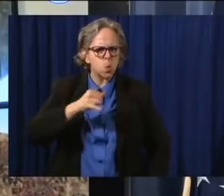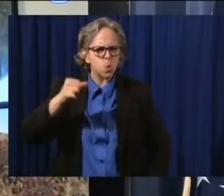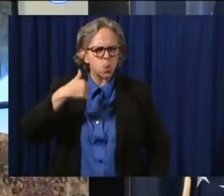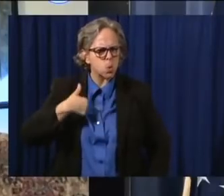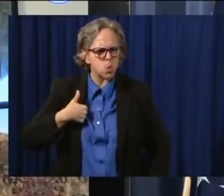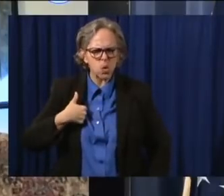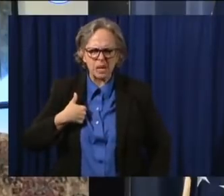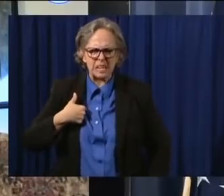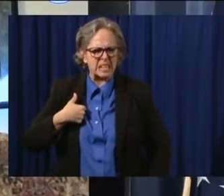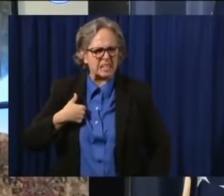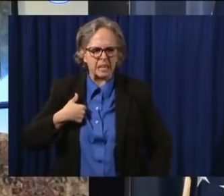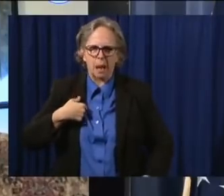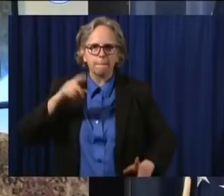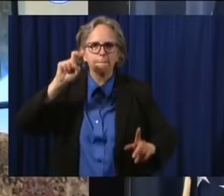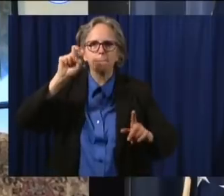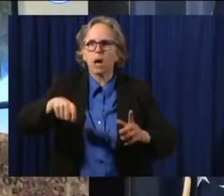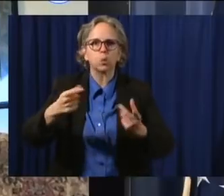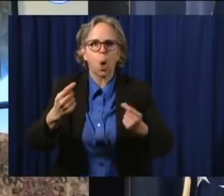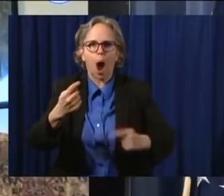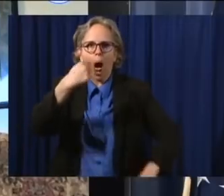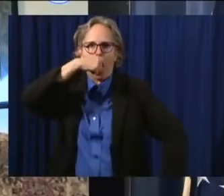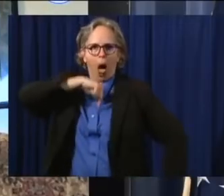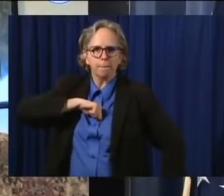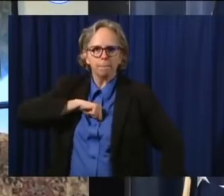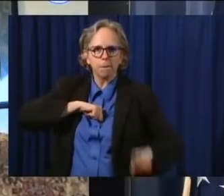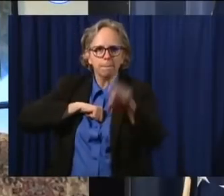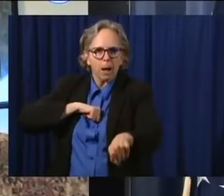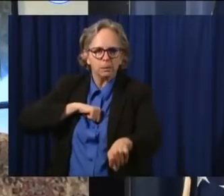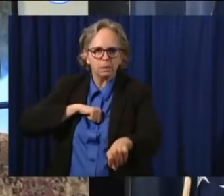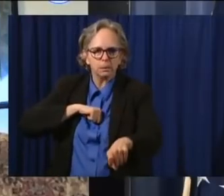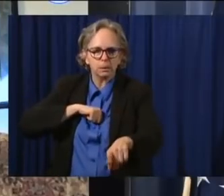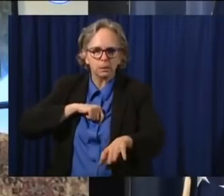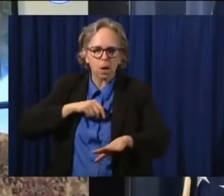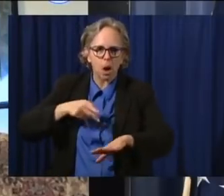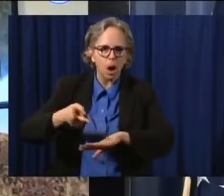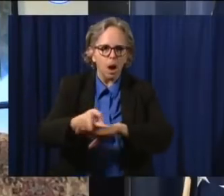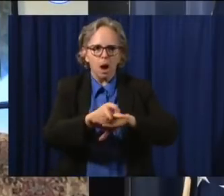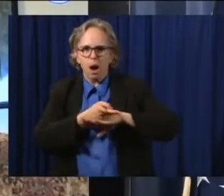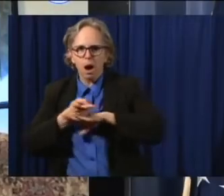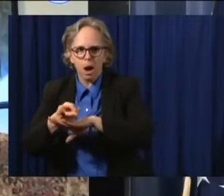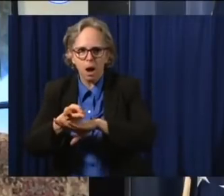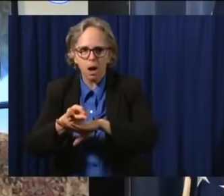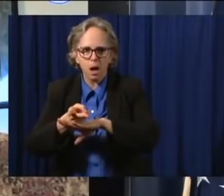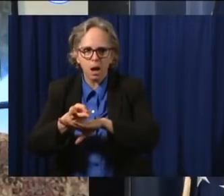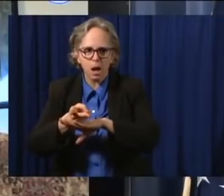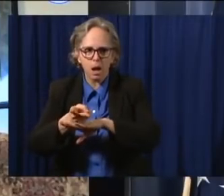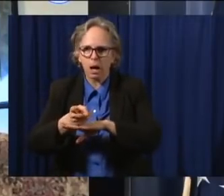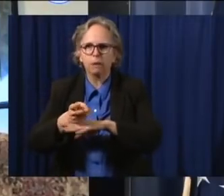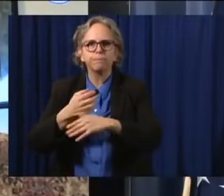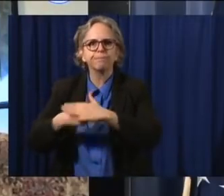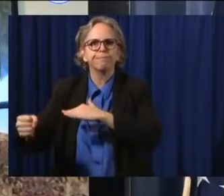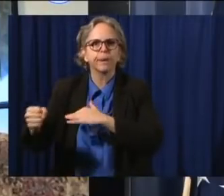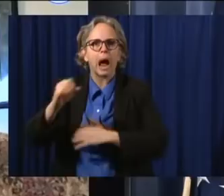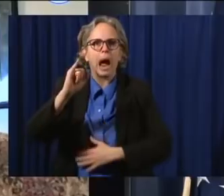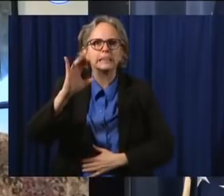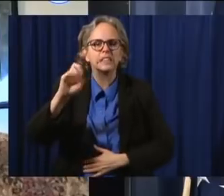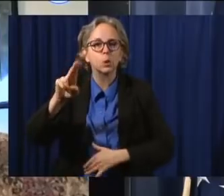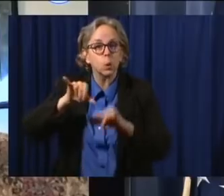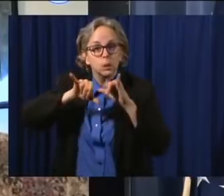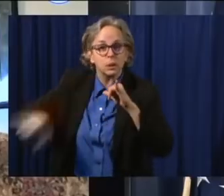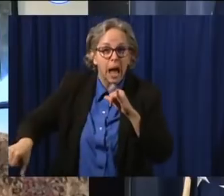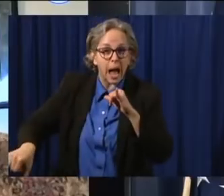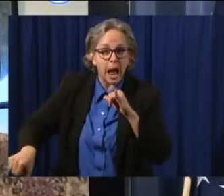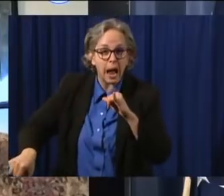intubated, and I went pretty much to the ICU. And for those 4 days, it's all a blur for me because I